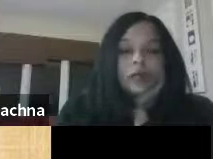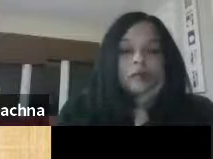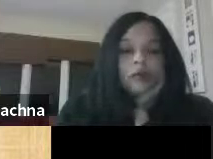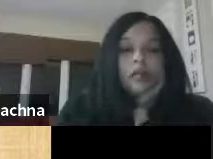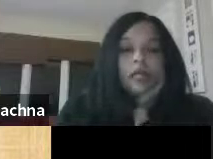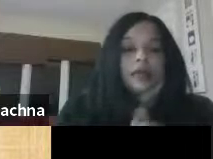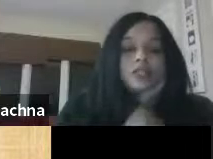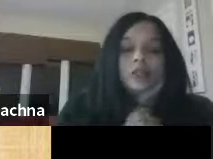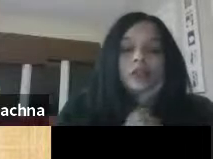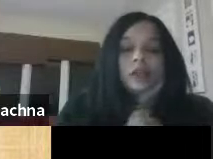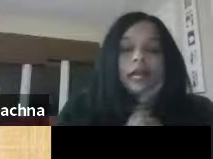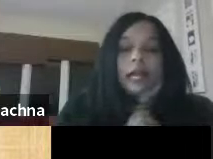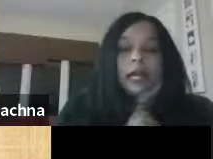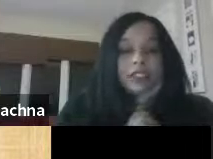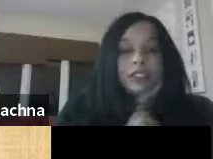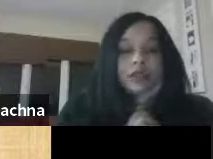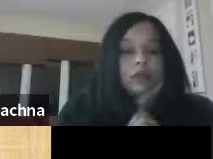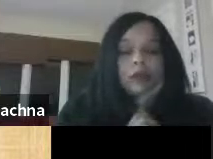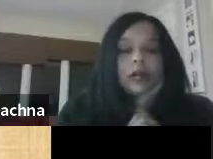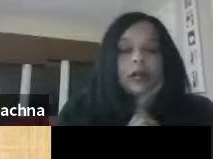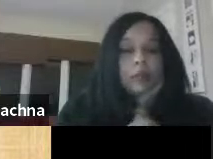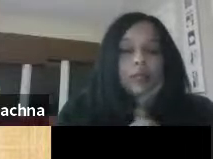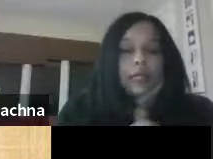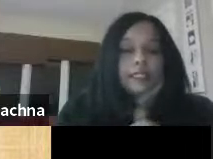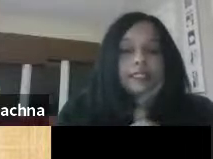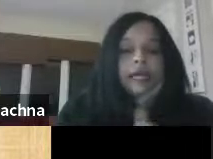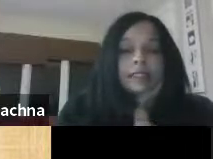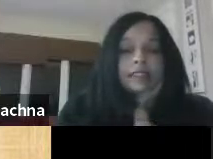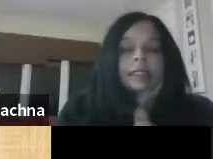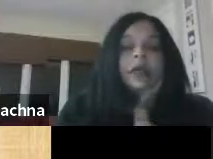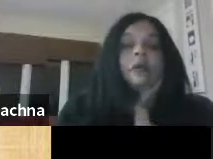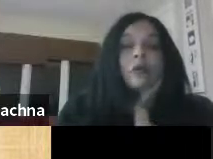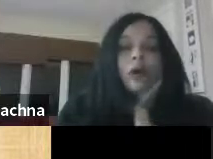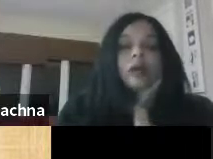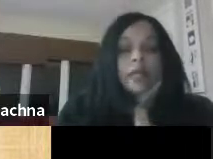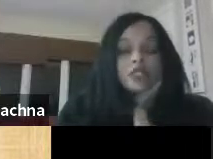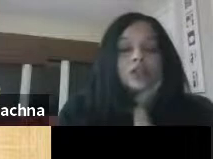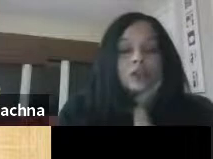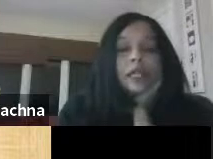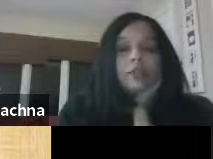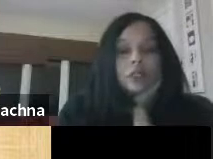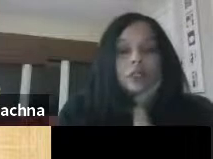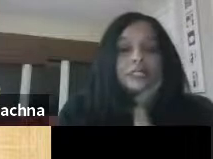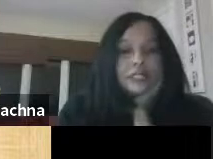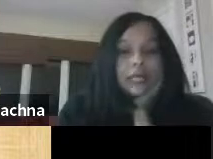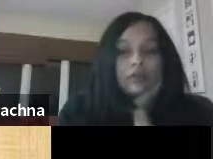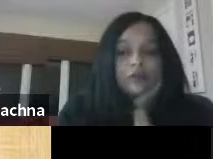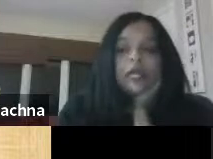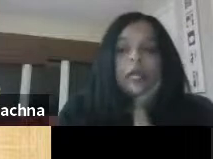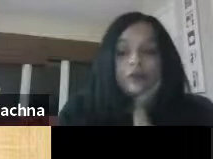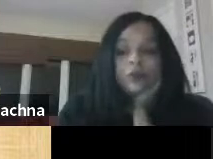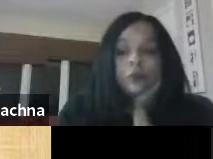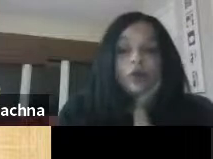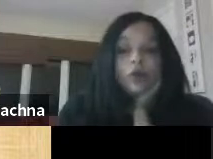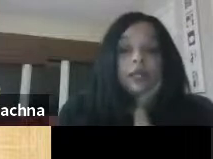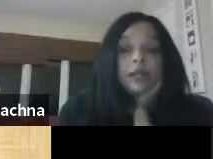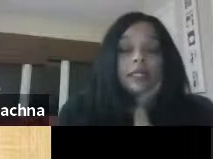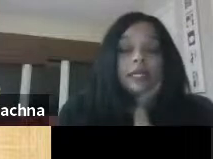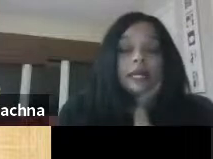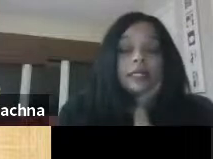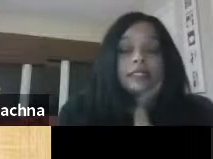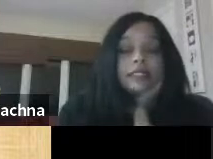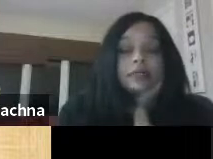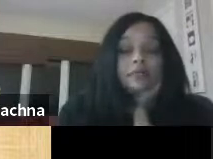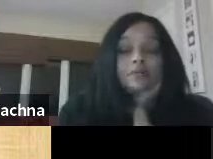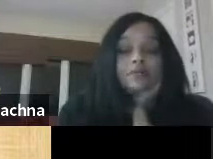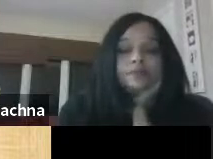high school level and they're asked to read very complicated text, we want to make sure they're able to decipher every word in